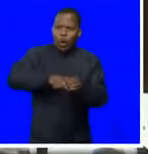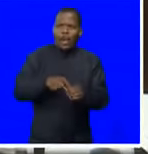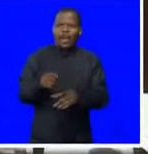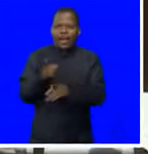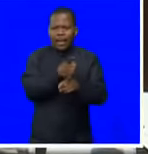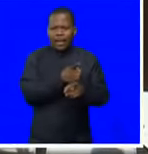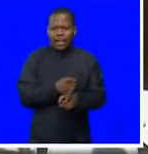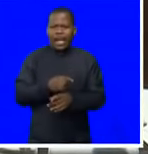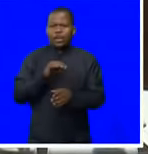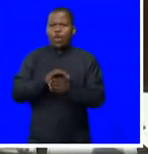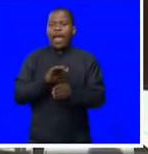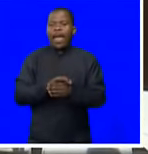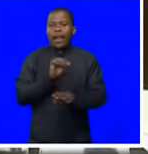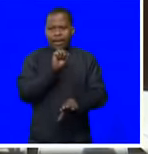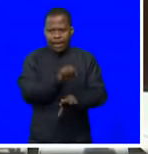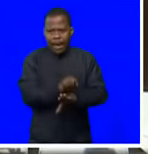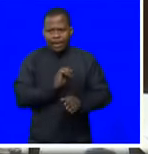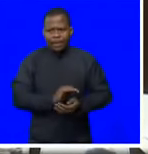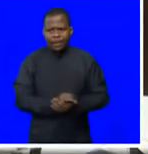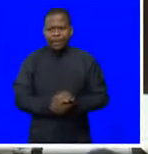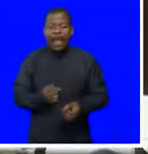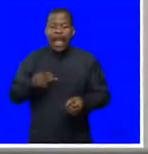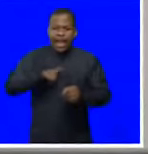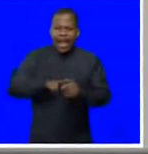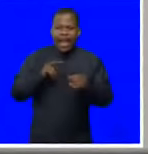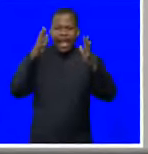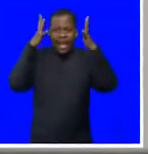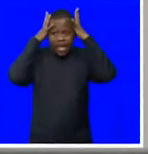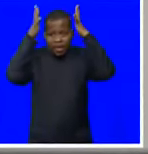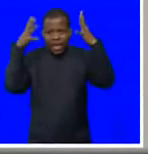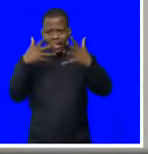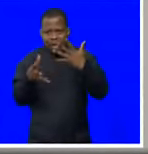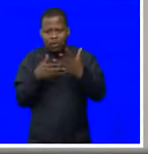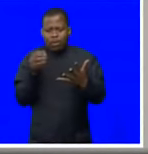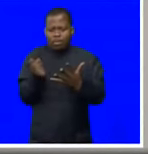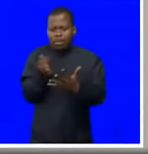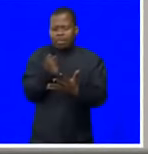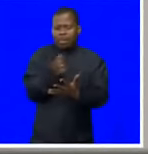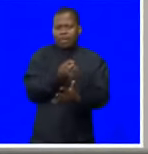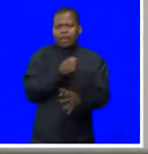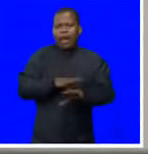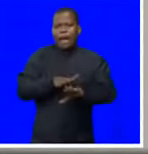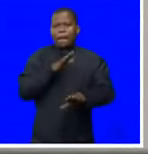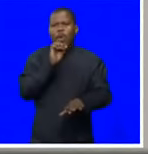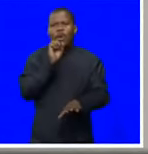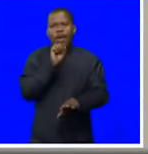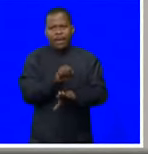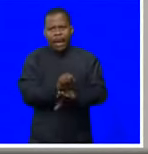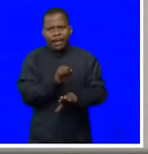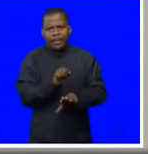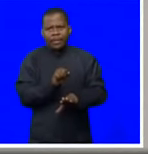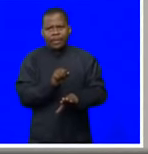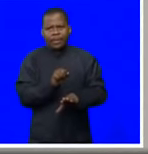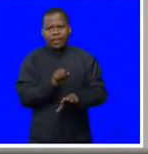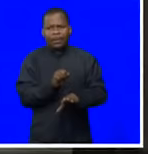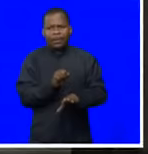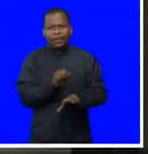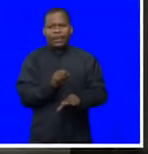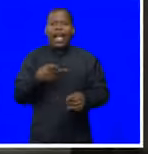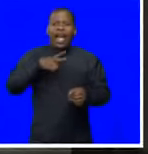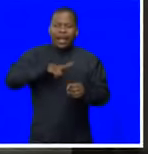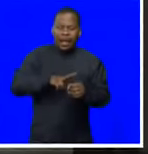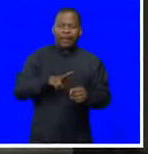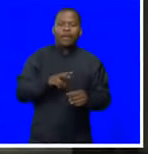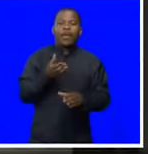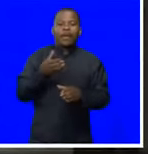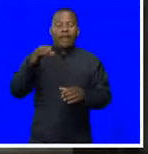mileage that this country has achieved is something that is being sought after by our people from